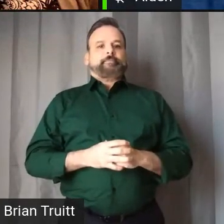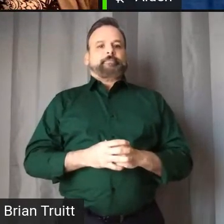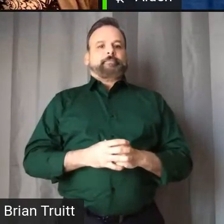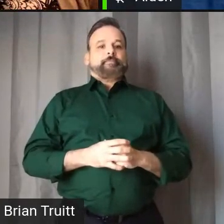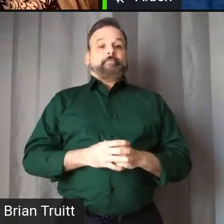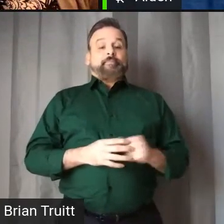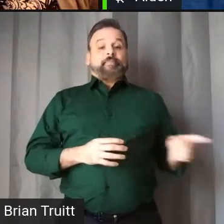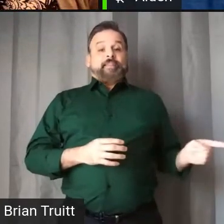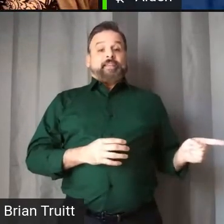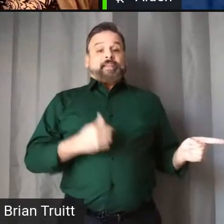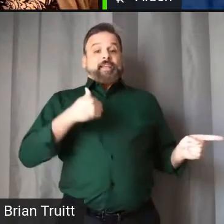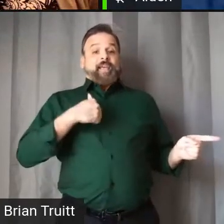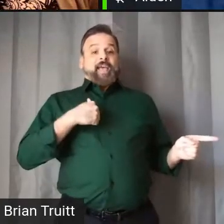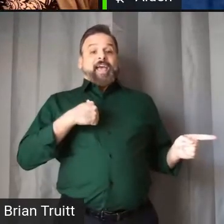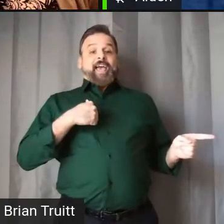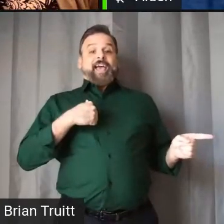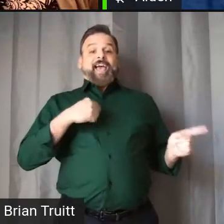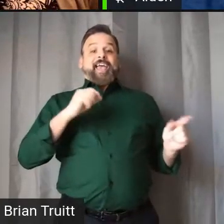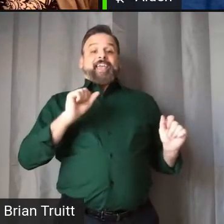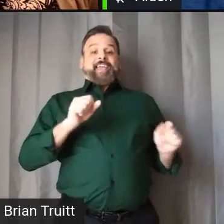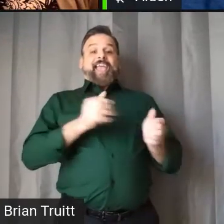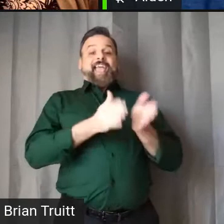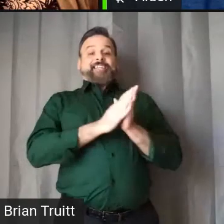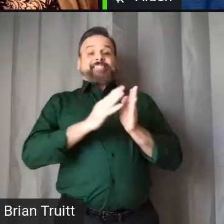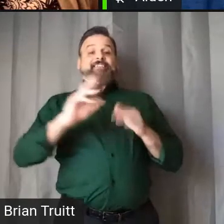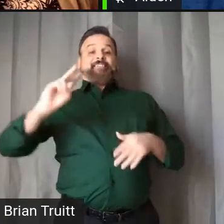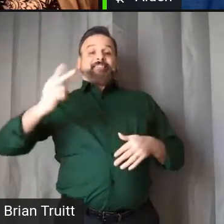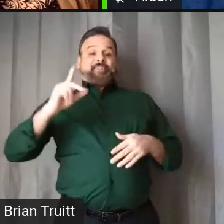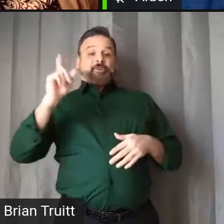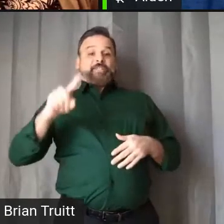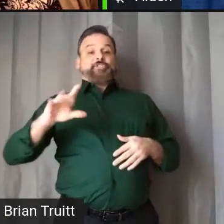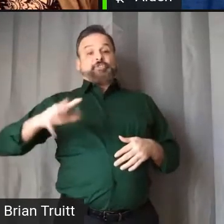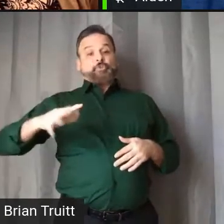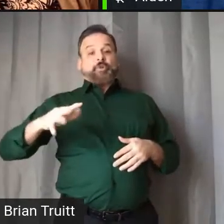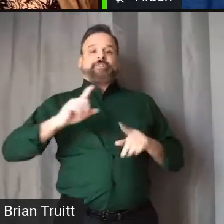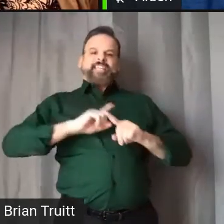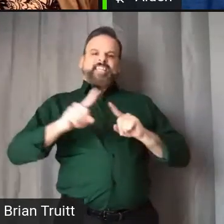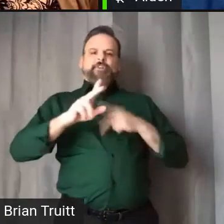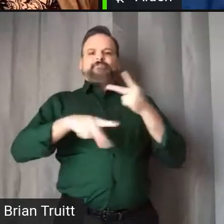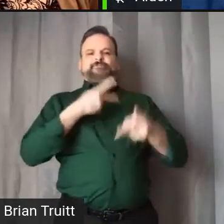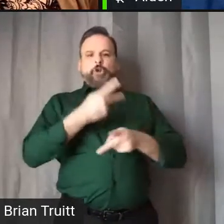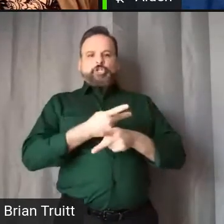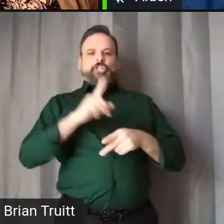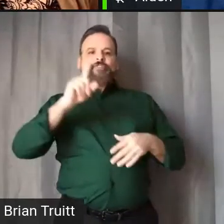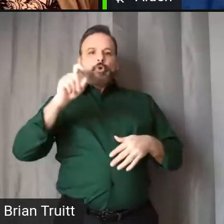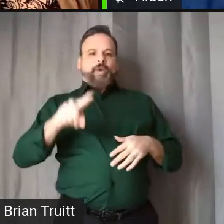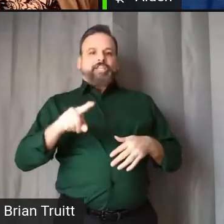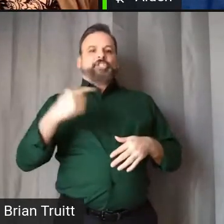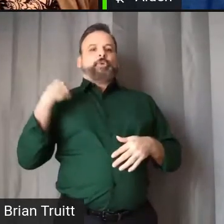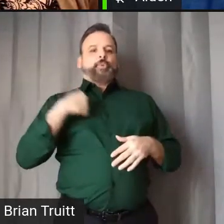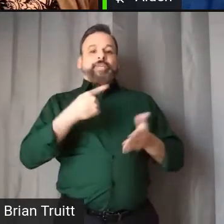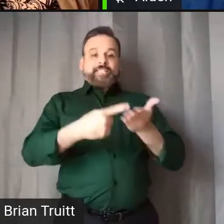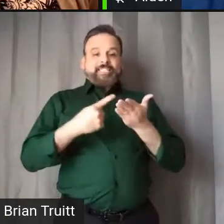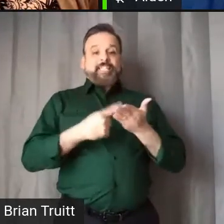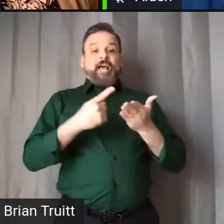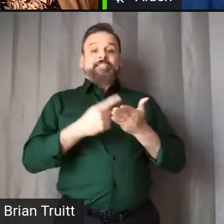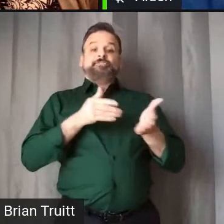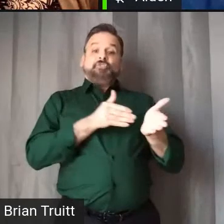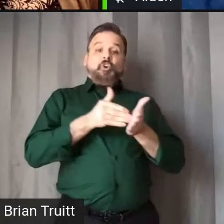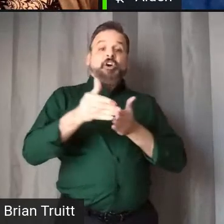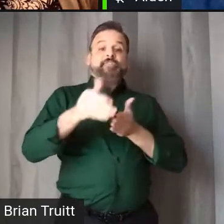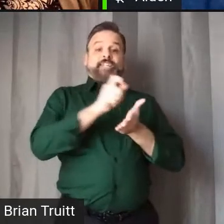Okay, I get to ask the next question, which is sort of a different version of a question that we talk about a lot